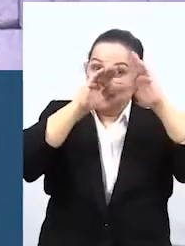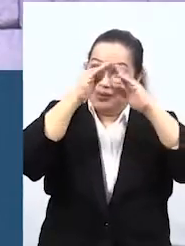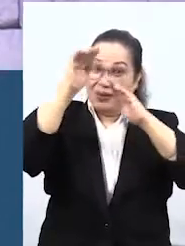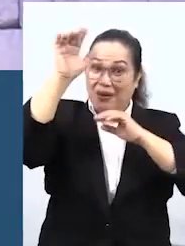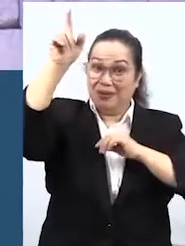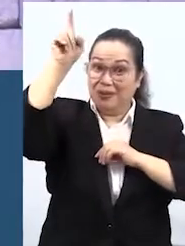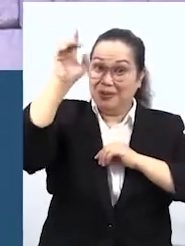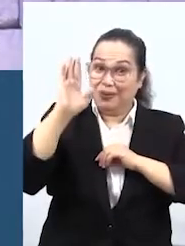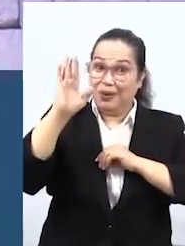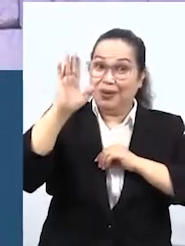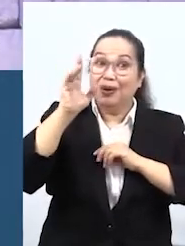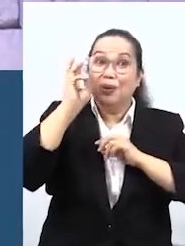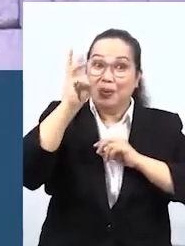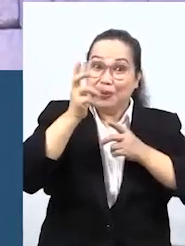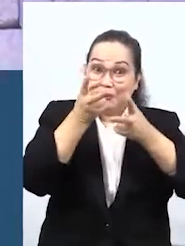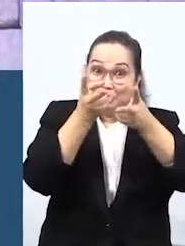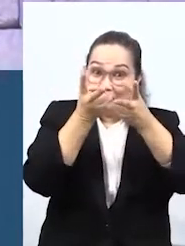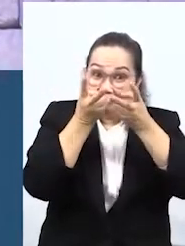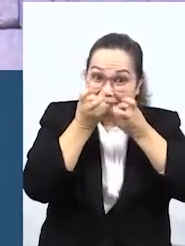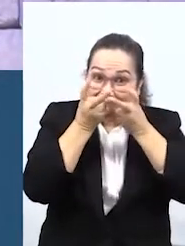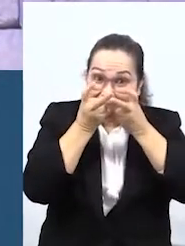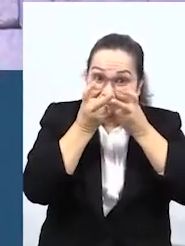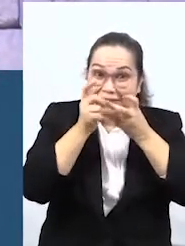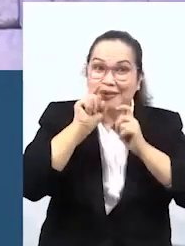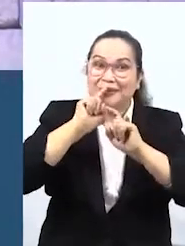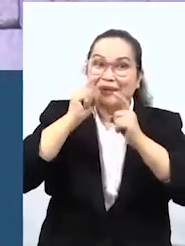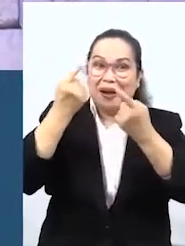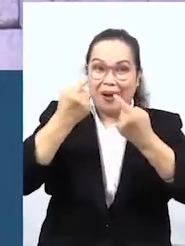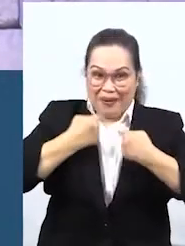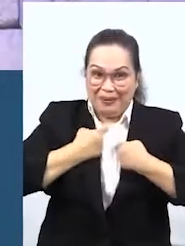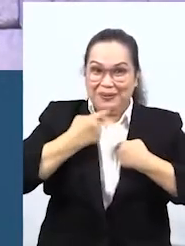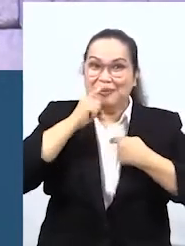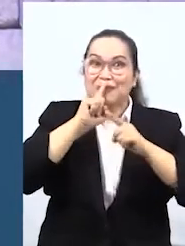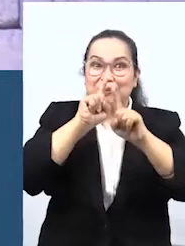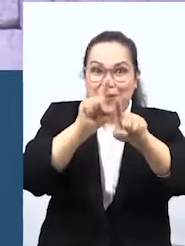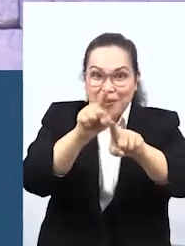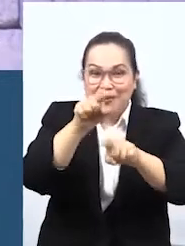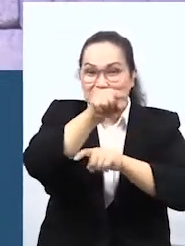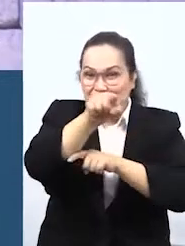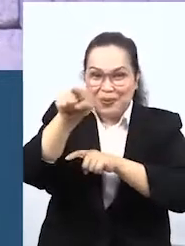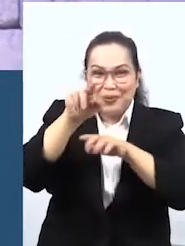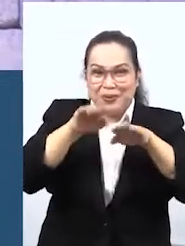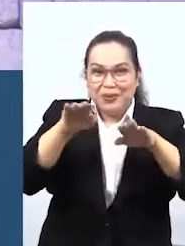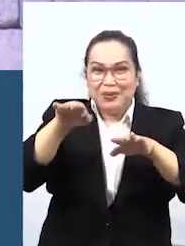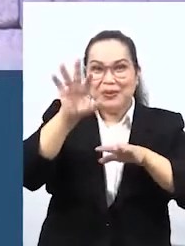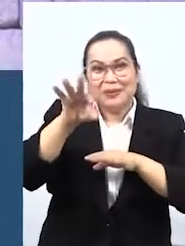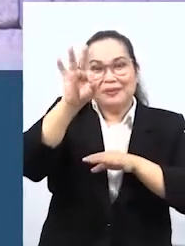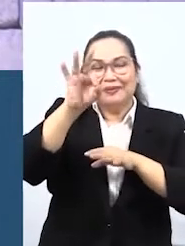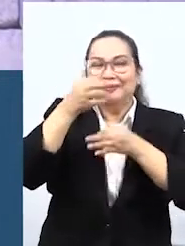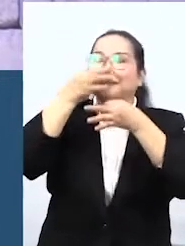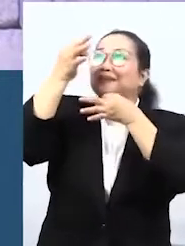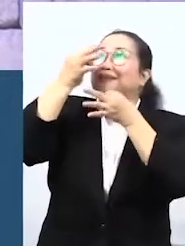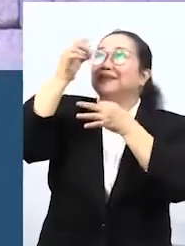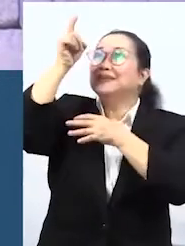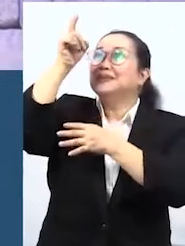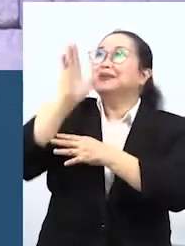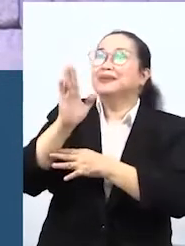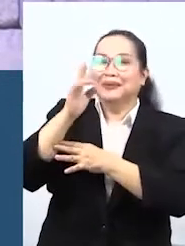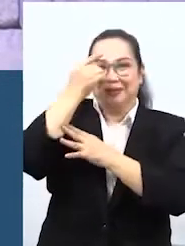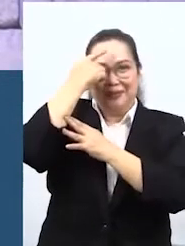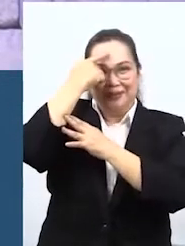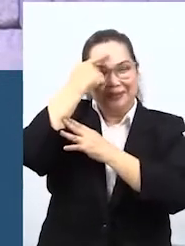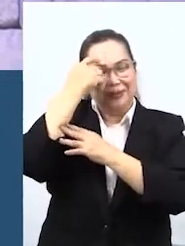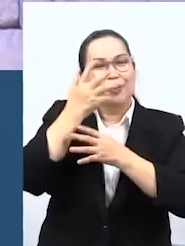will hear and answer his own children whom he has chosen when they Cry Out to him for